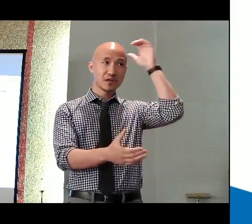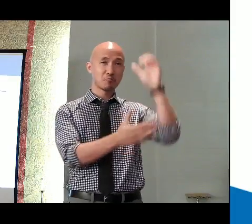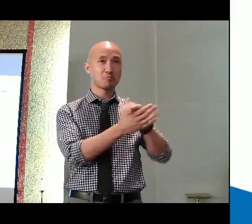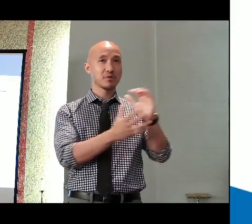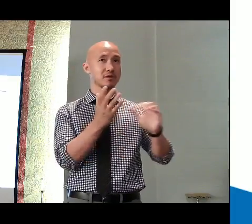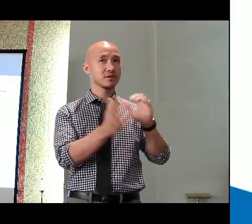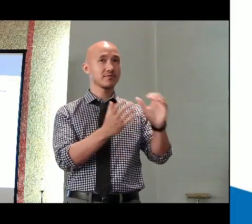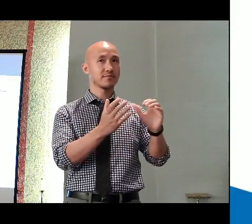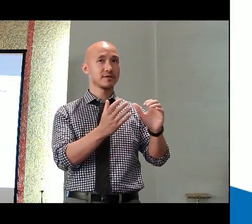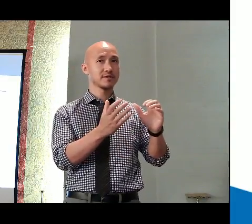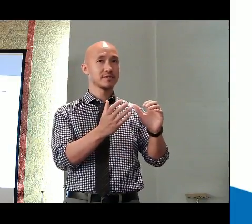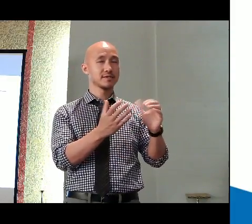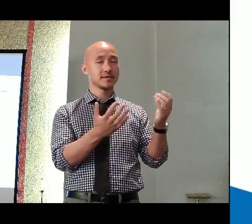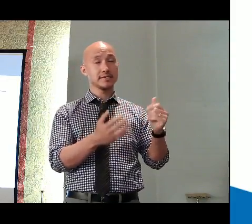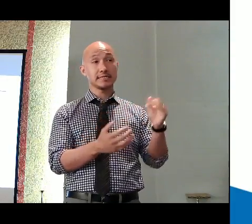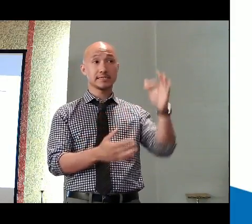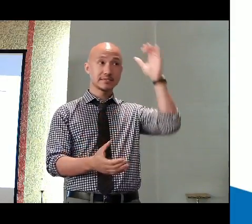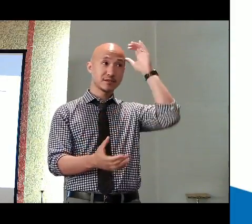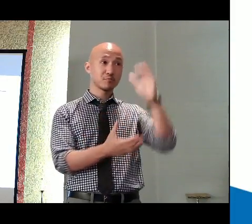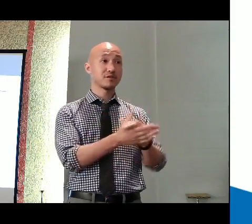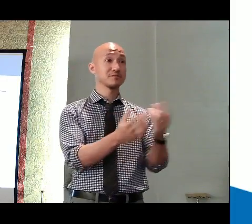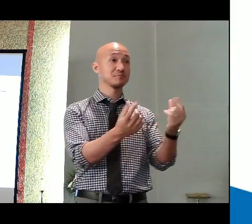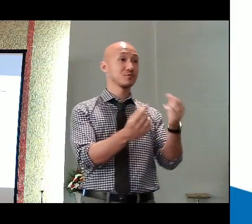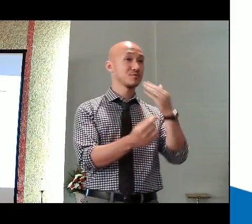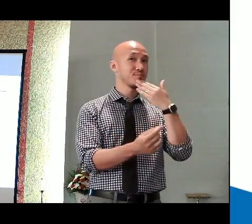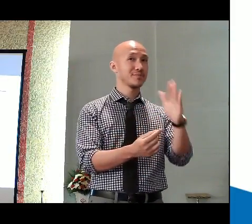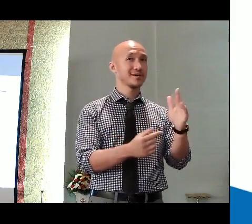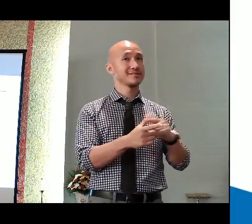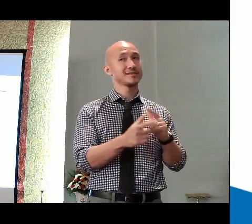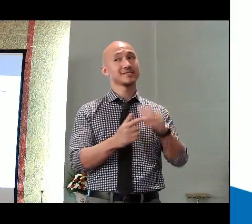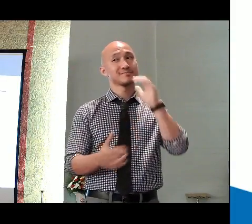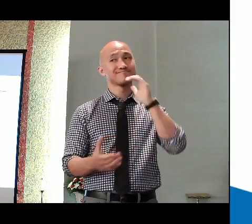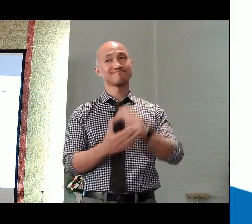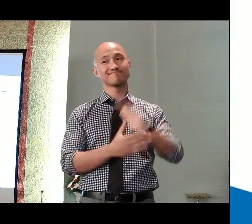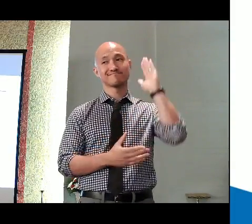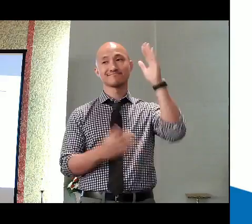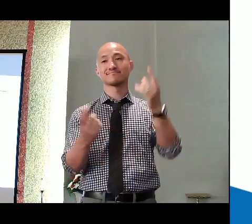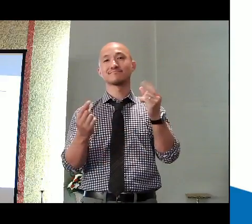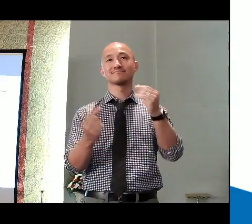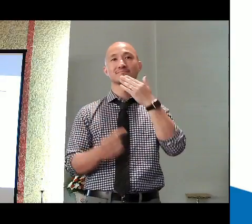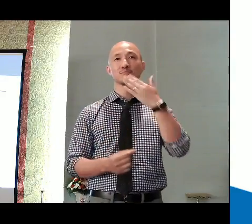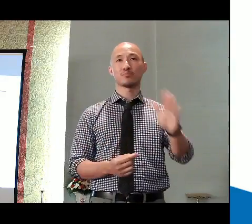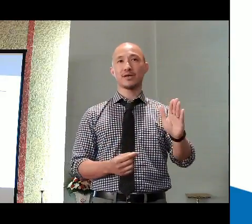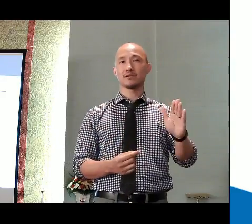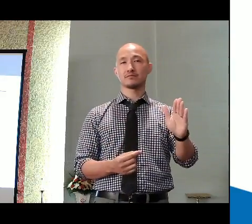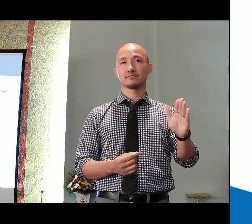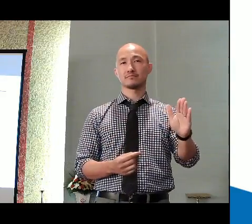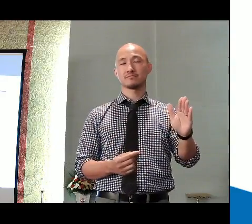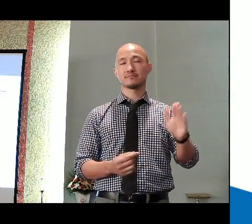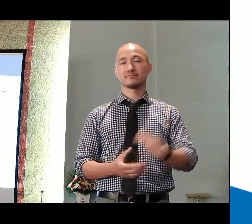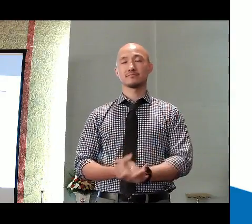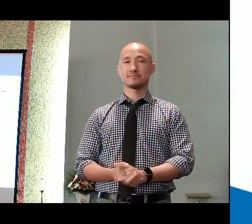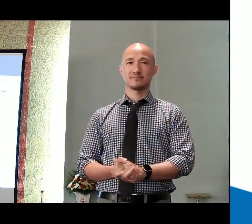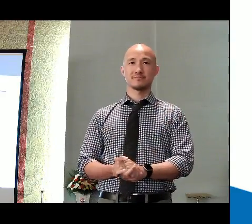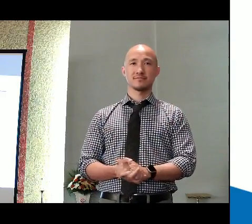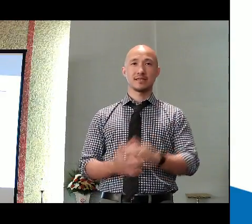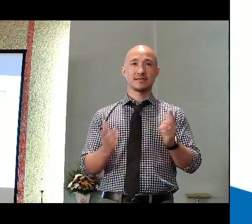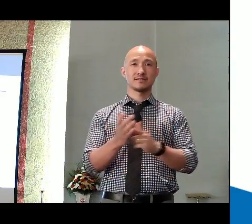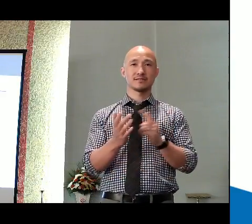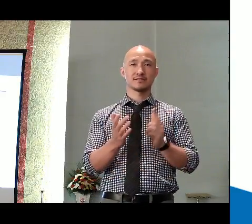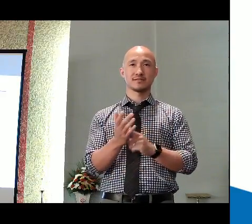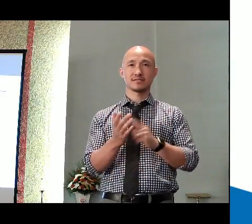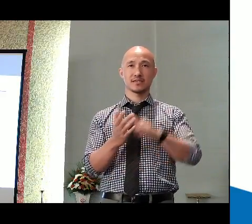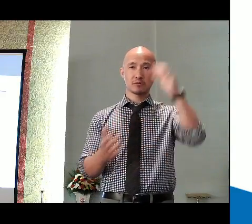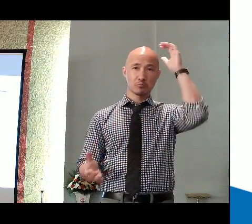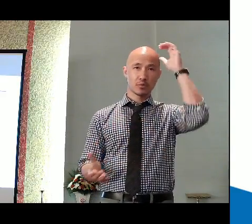the volume, the gestures that I use with her. Not like, but, you know,